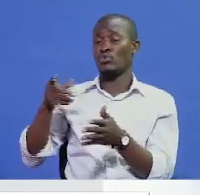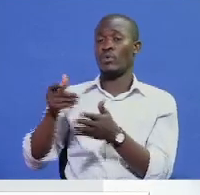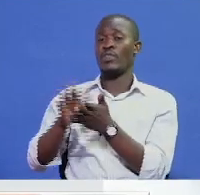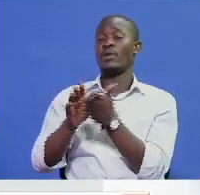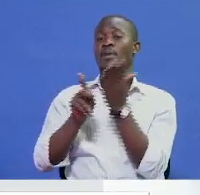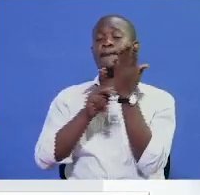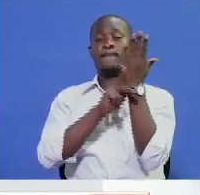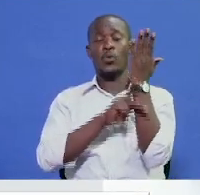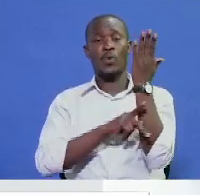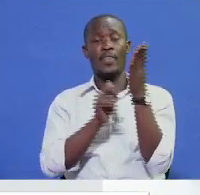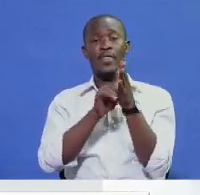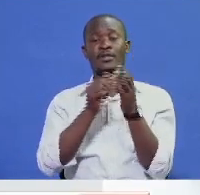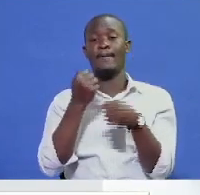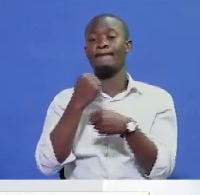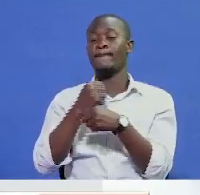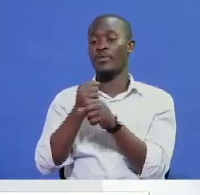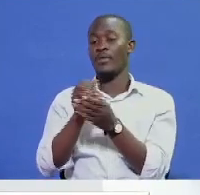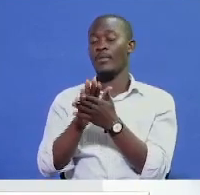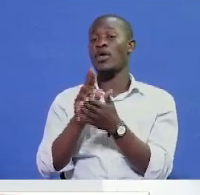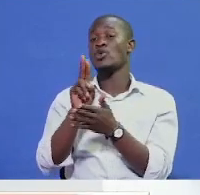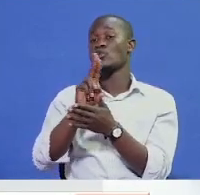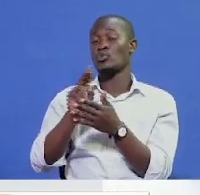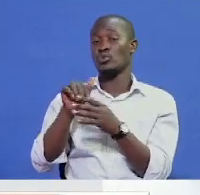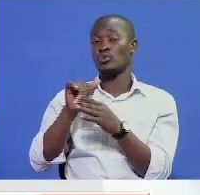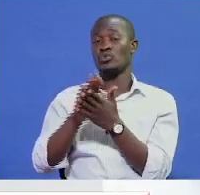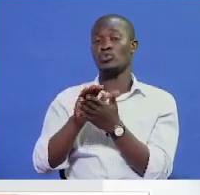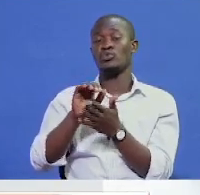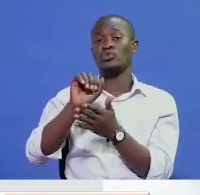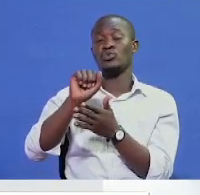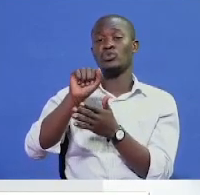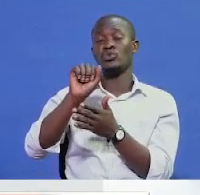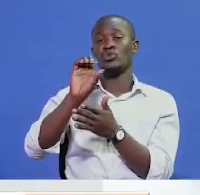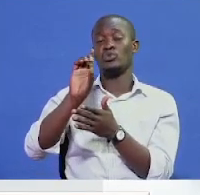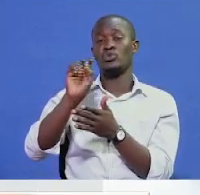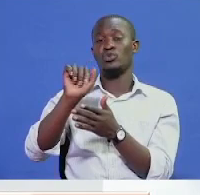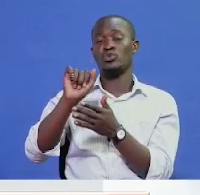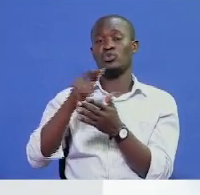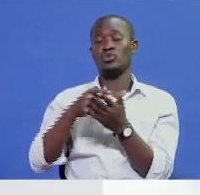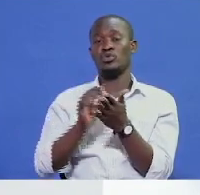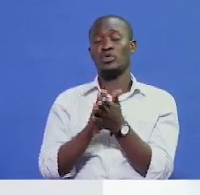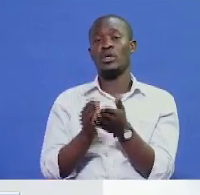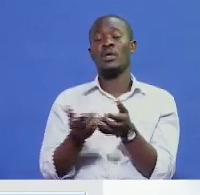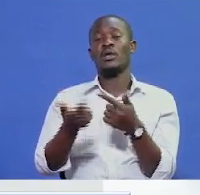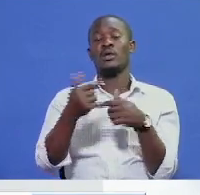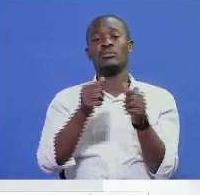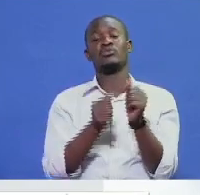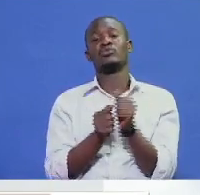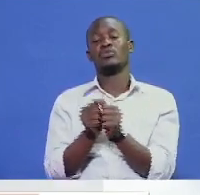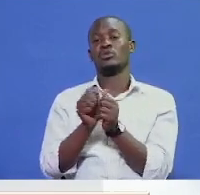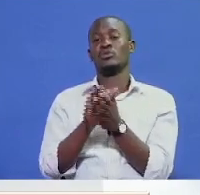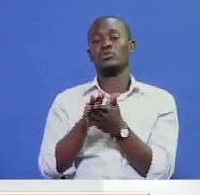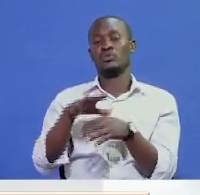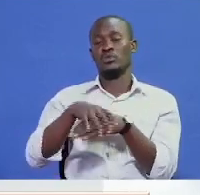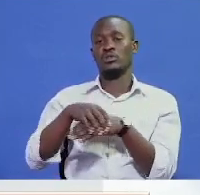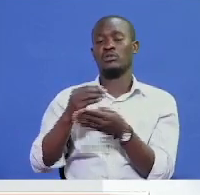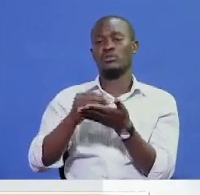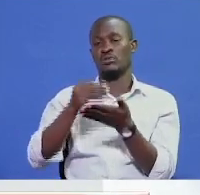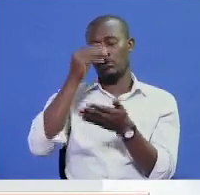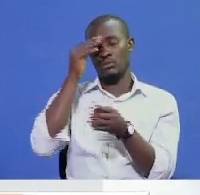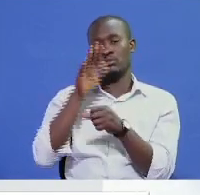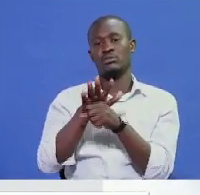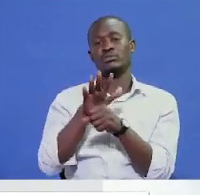ambao unasababishwa na kutumia sodo za kawaida. Ungana nami tupate kujifunza